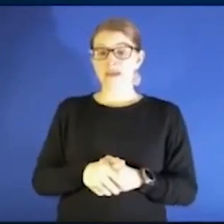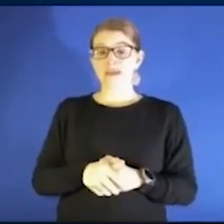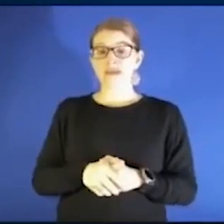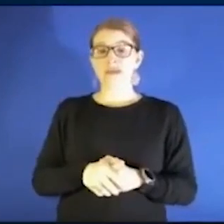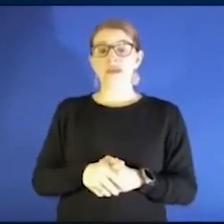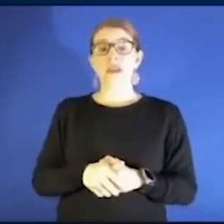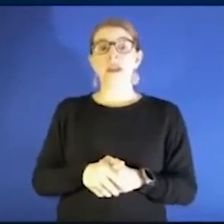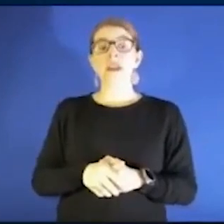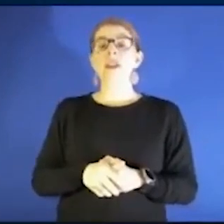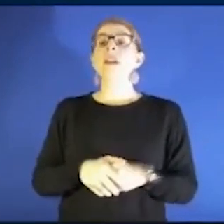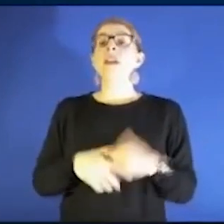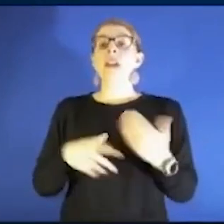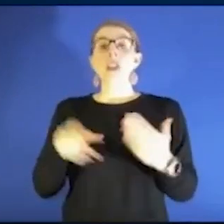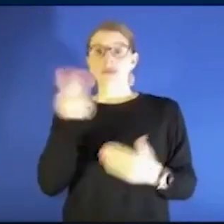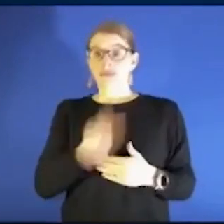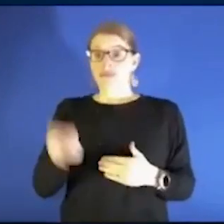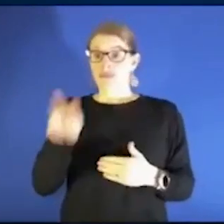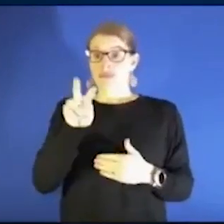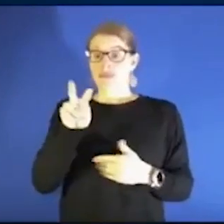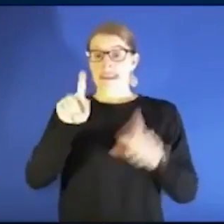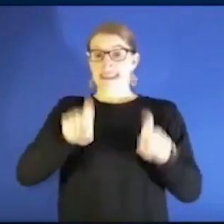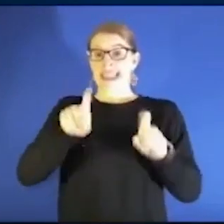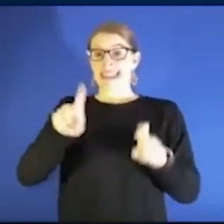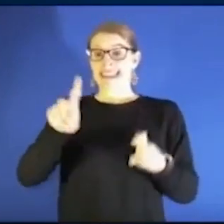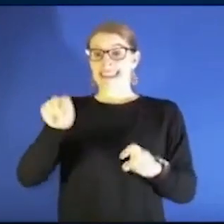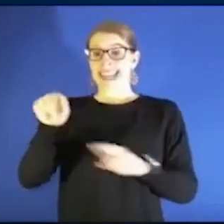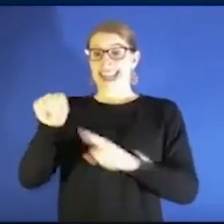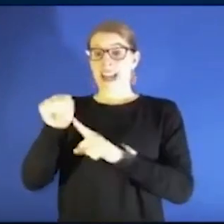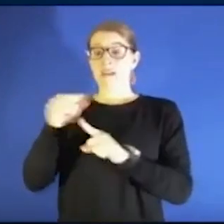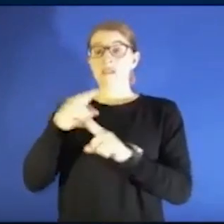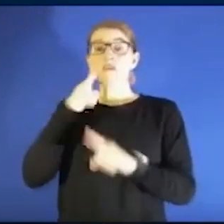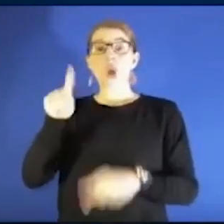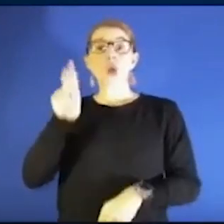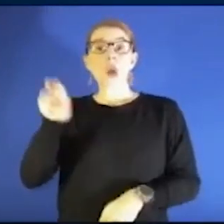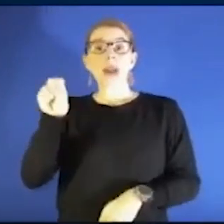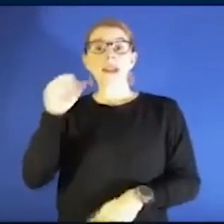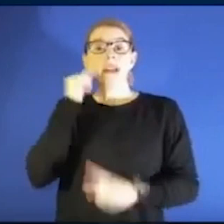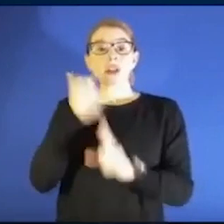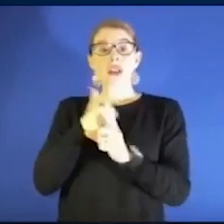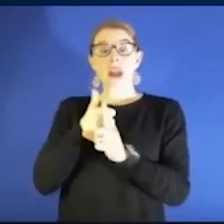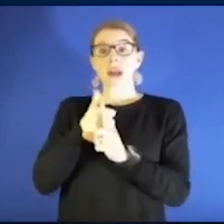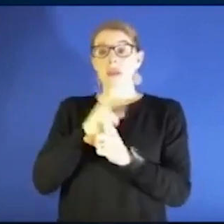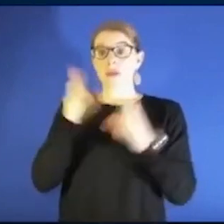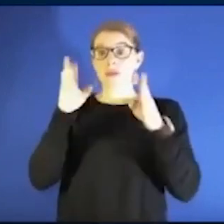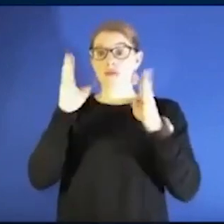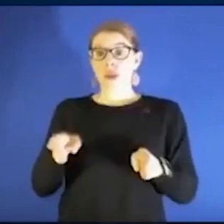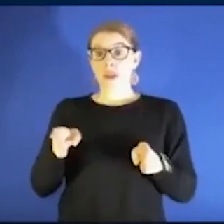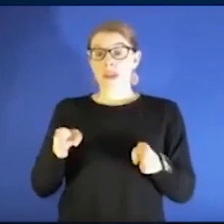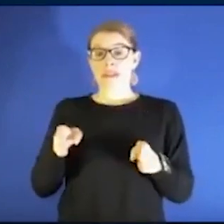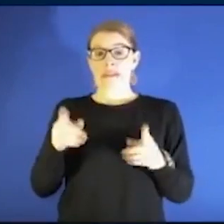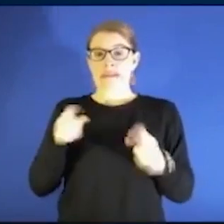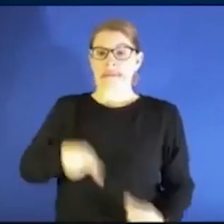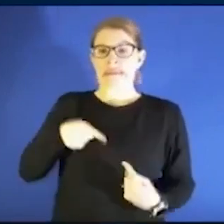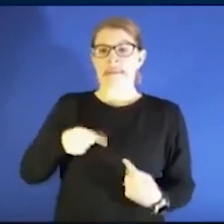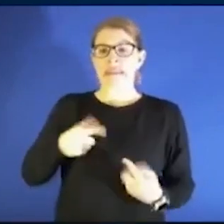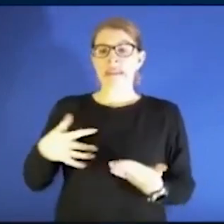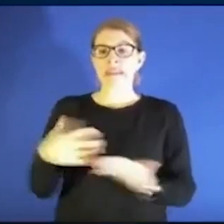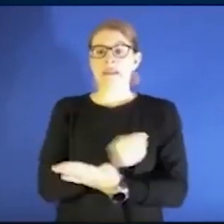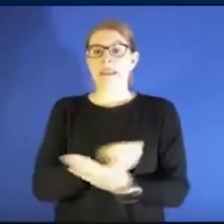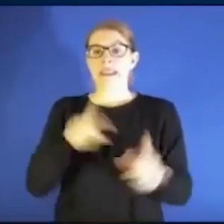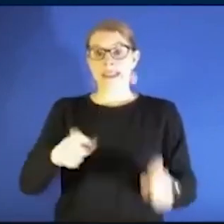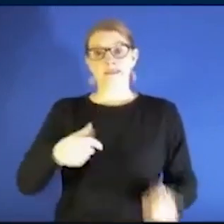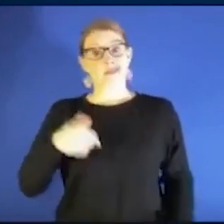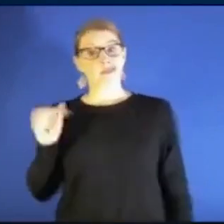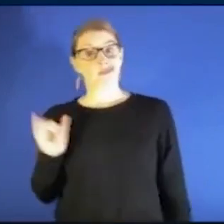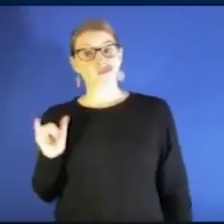Midwest. So what we're looking at here is testing data for the United States. And if you're one of those folks that's been struggling to get a test, me too, you